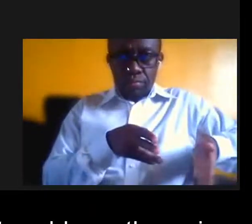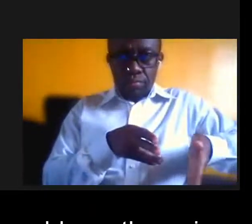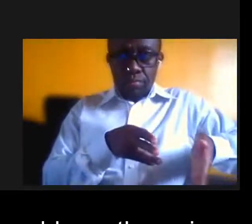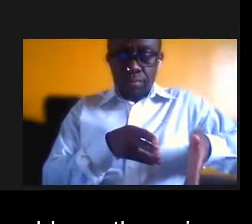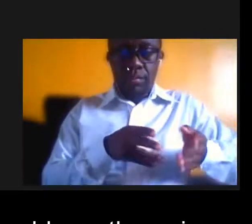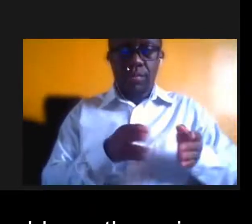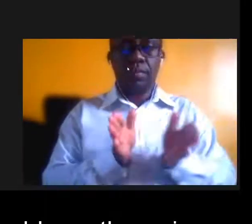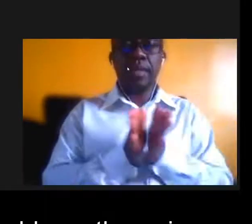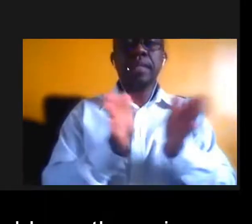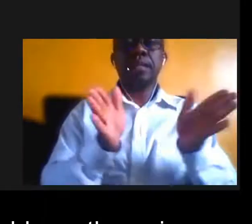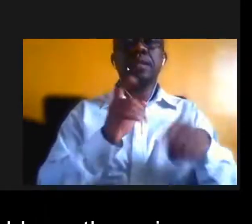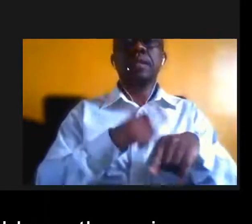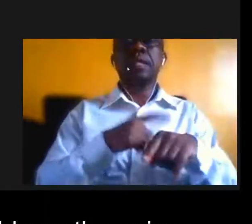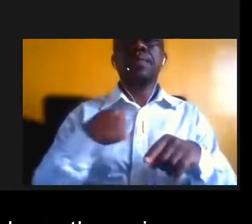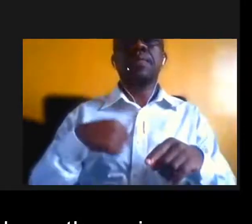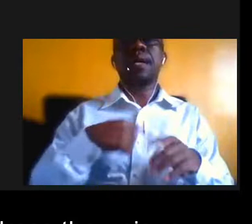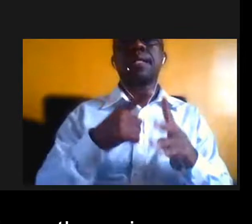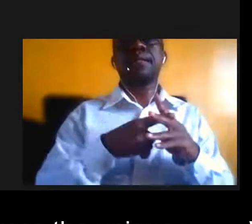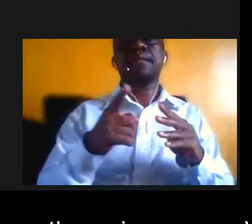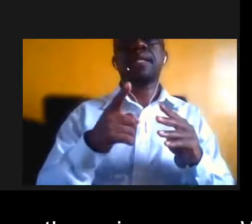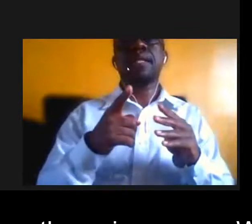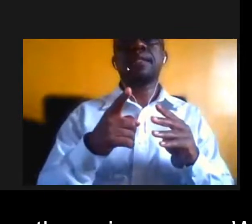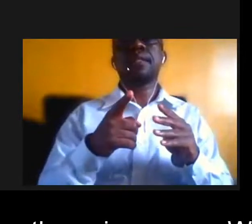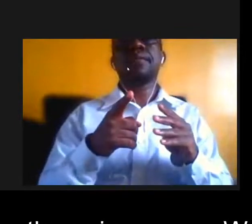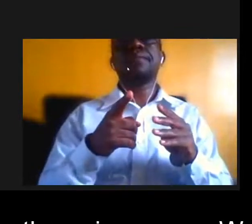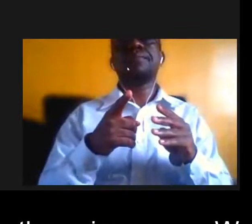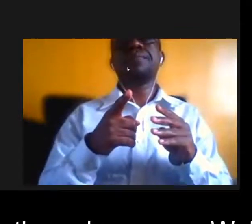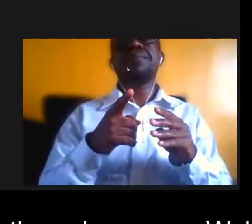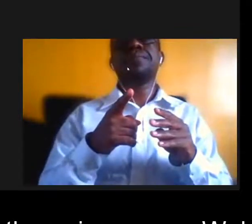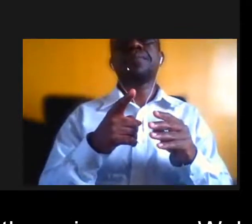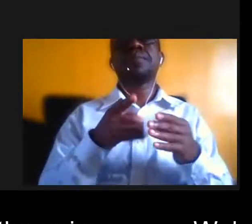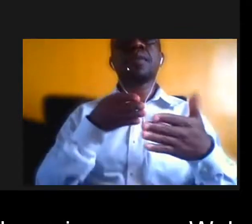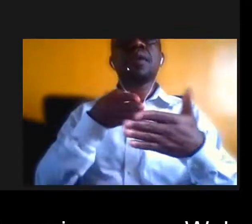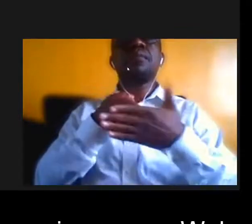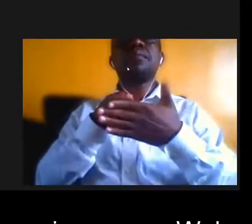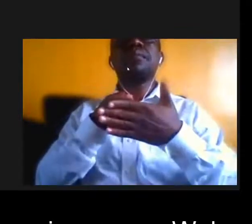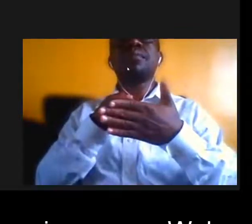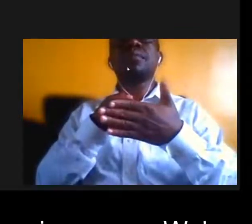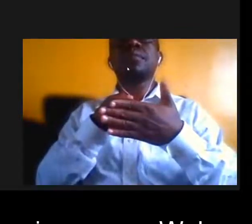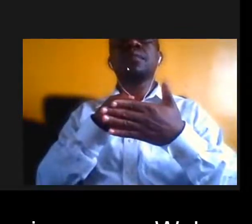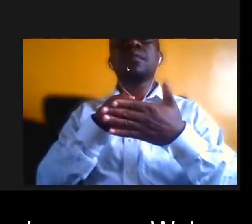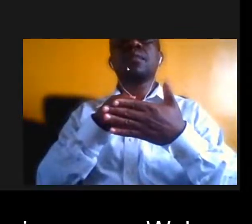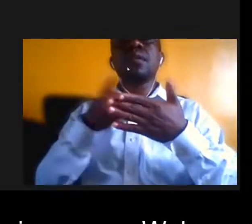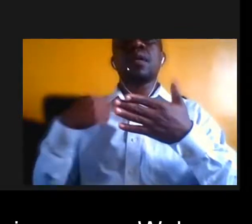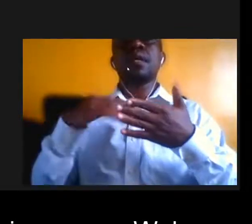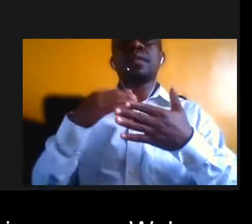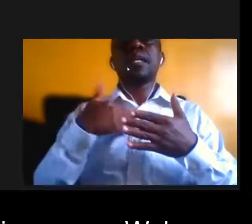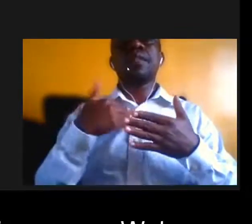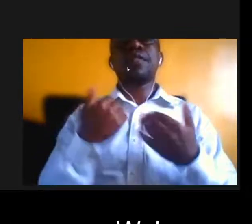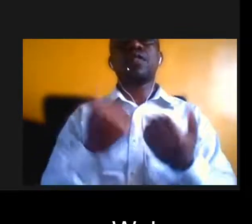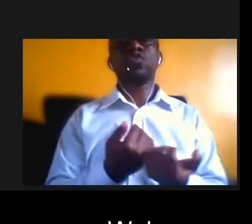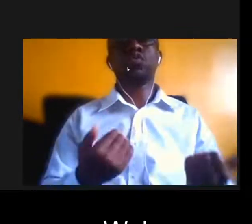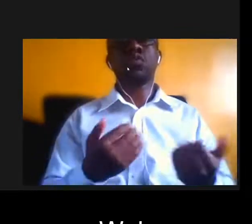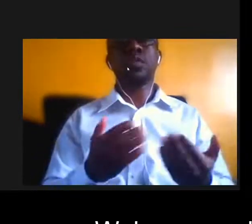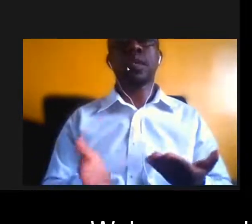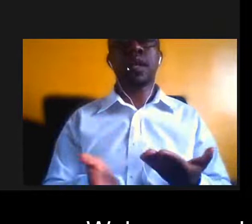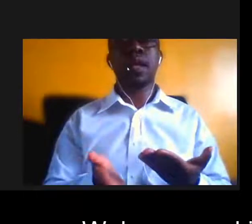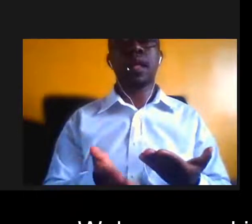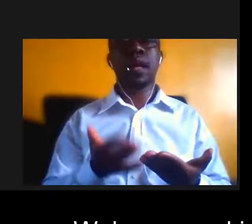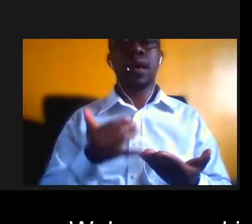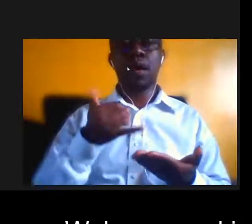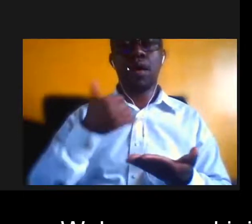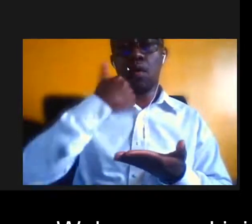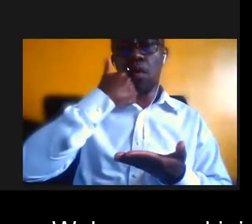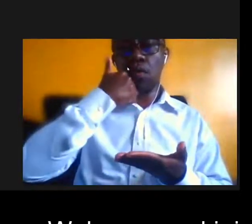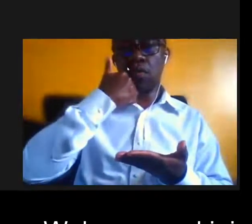Generally, when we started the lockdown, we did not start off well because we had the child helpline, which was one of the